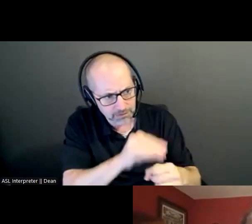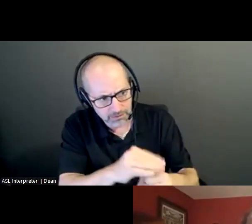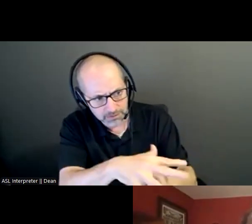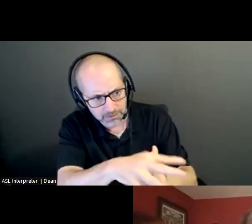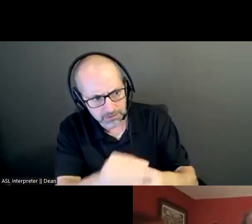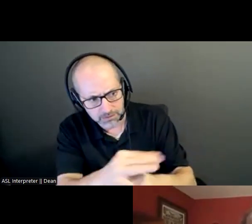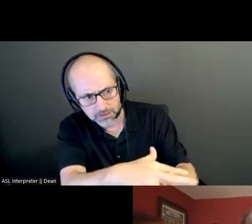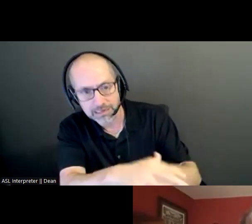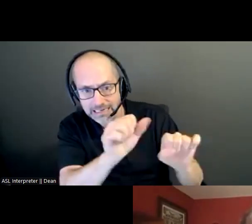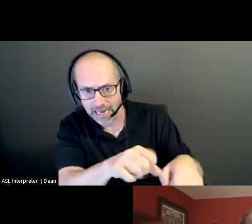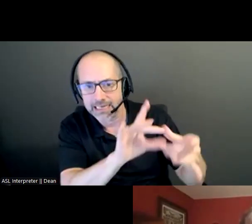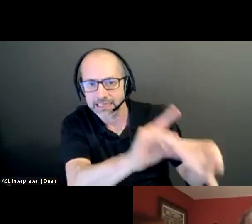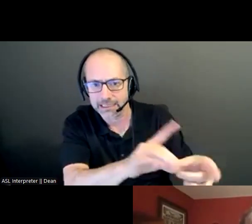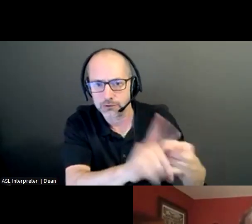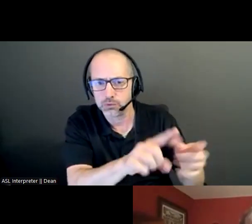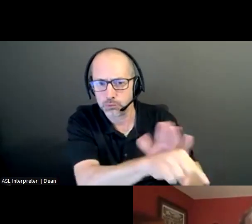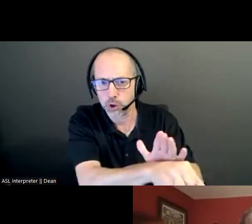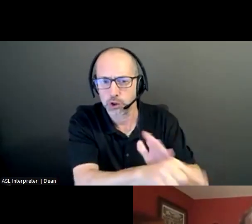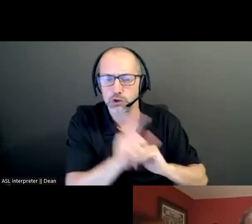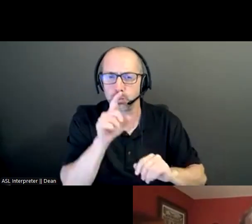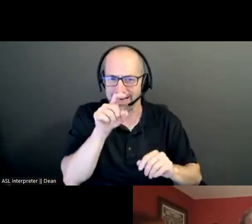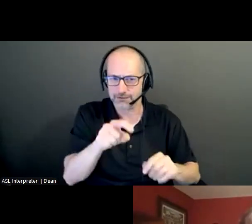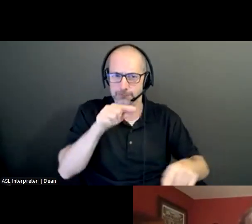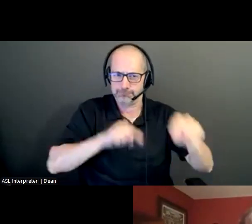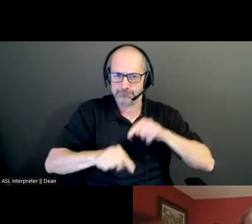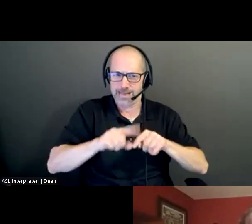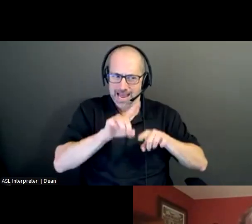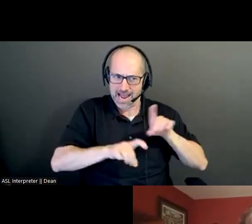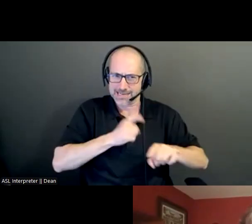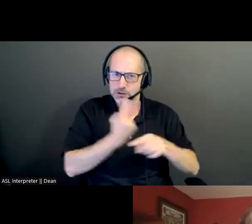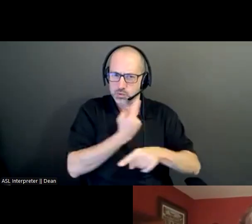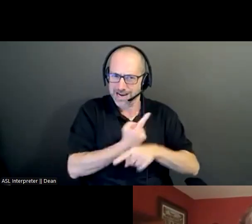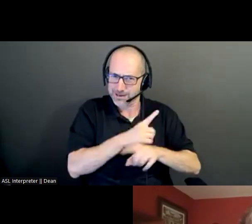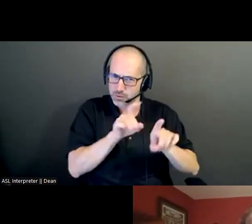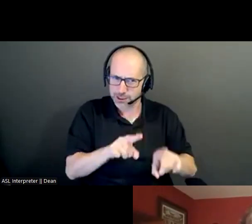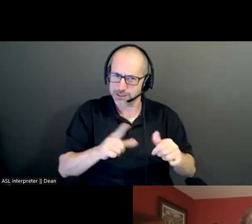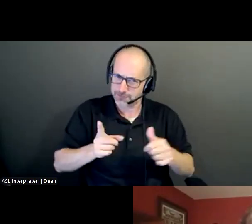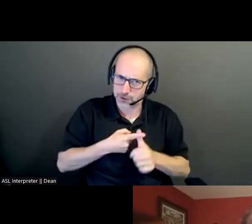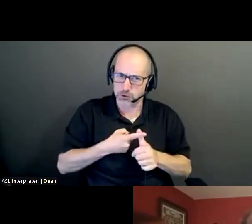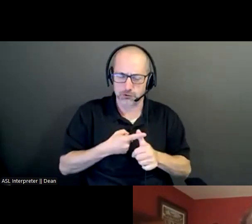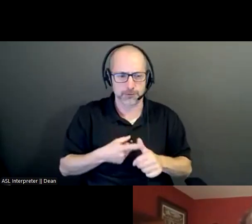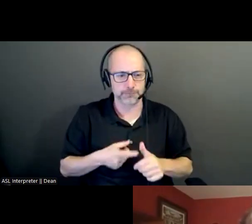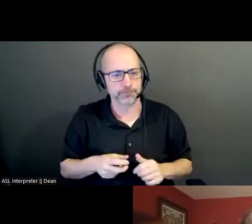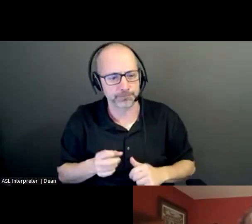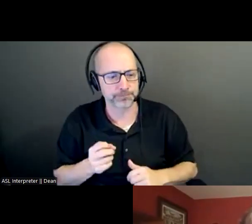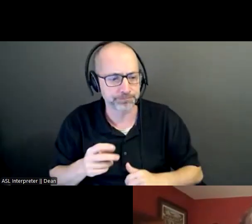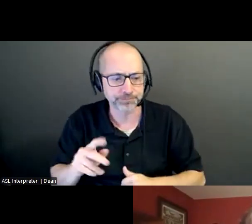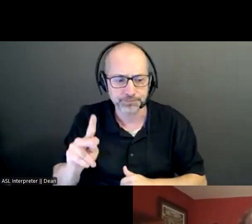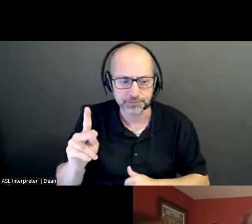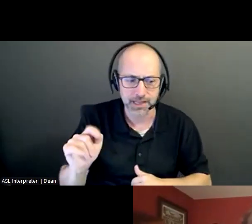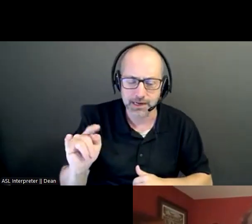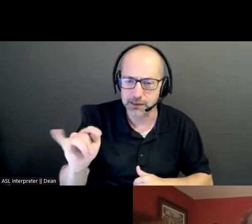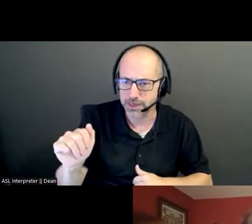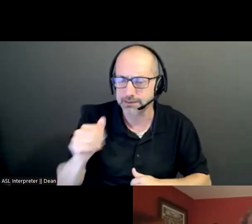ask the right questions. Thank you. Yeah, Erin, thank you so much. I'm just